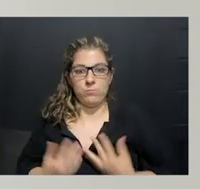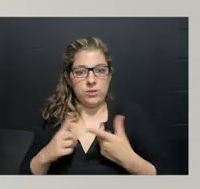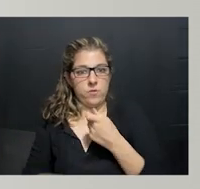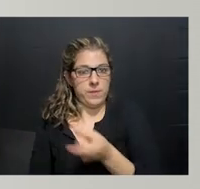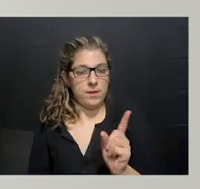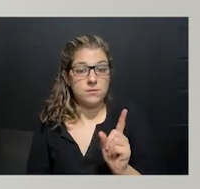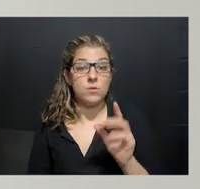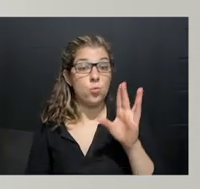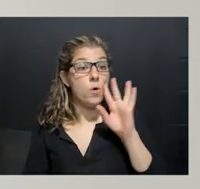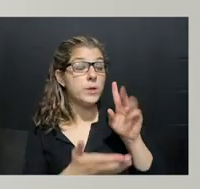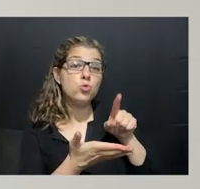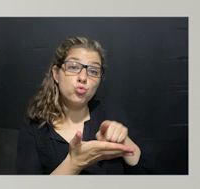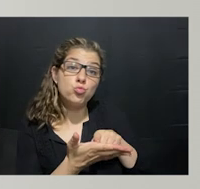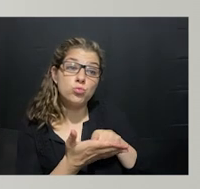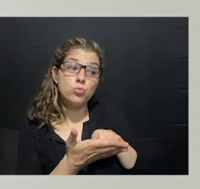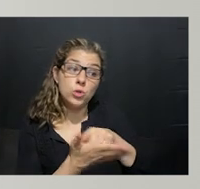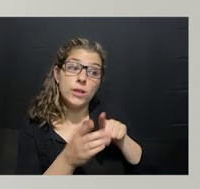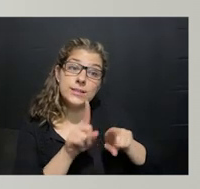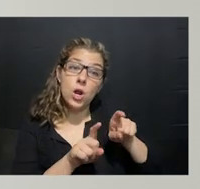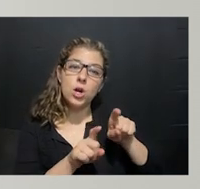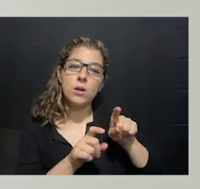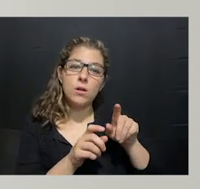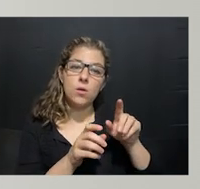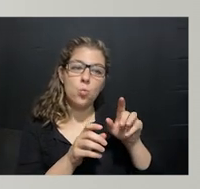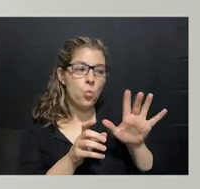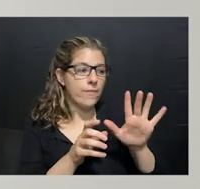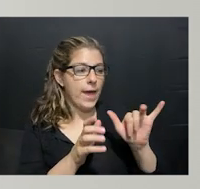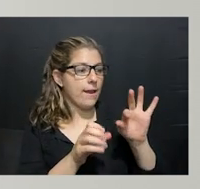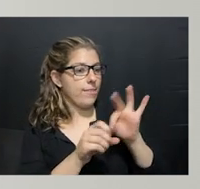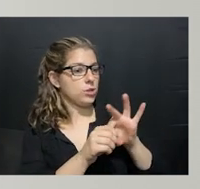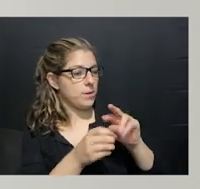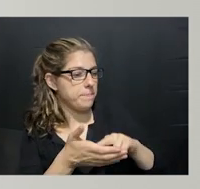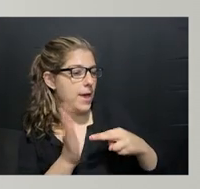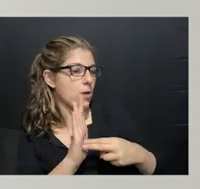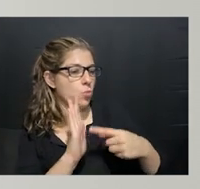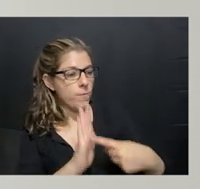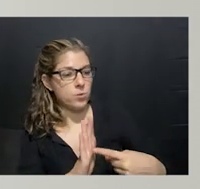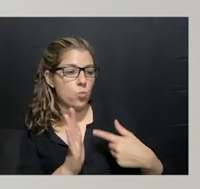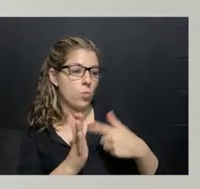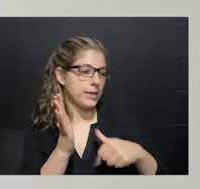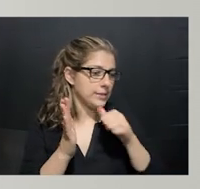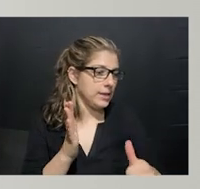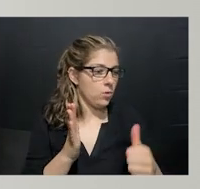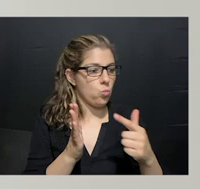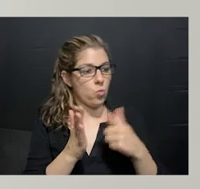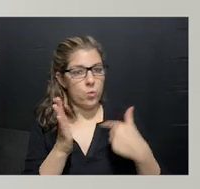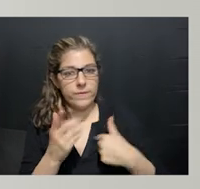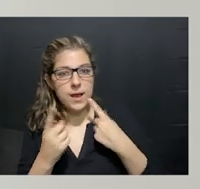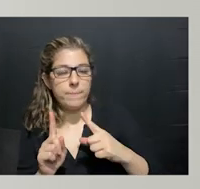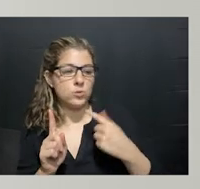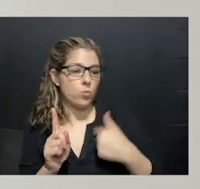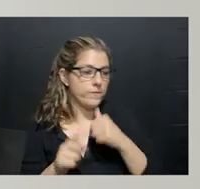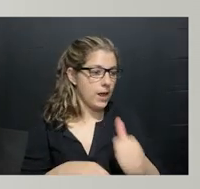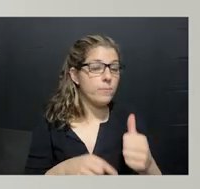it. We'll be critical of it and interrogate what that election meant, what it represented, what it didn't, what we accomplished, what we haven't, but